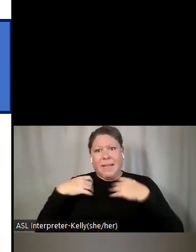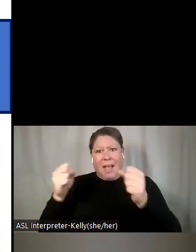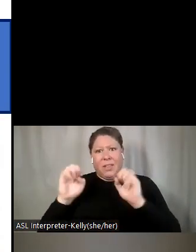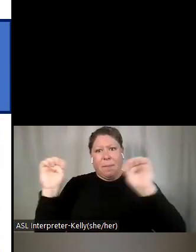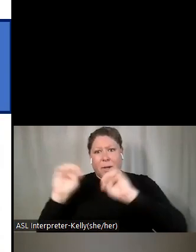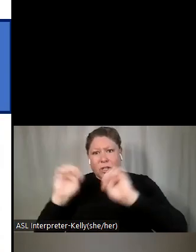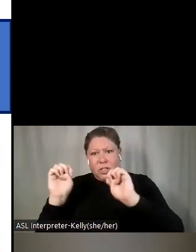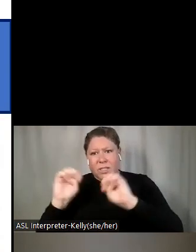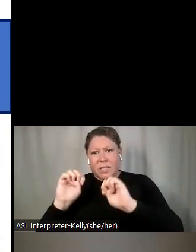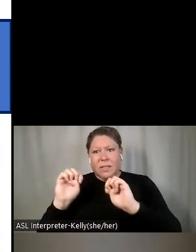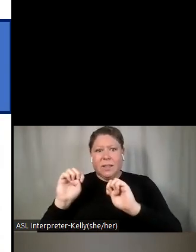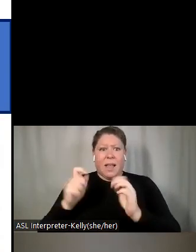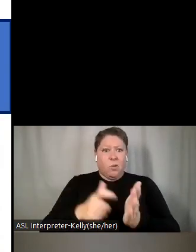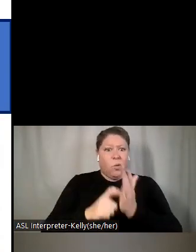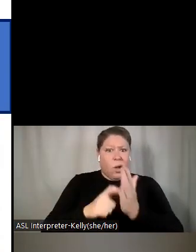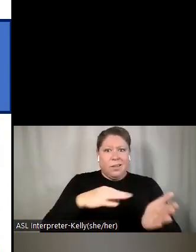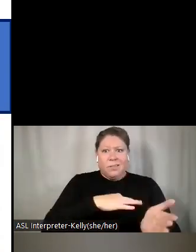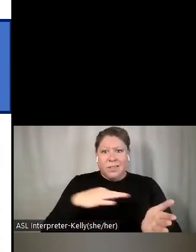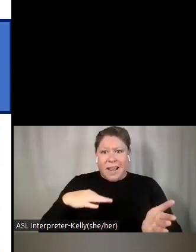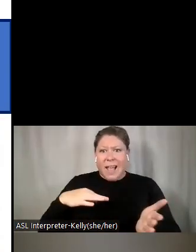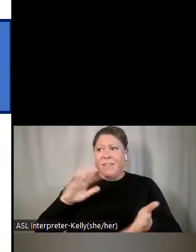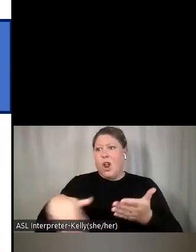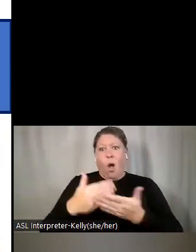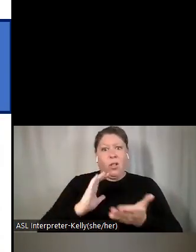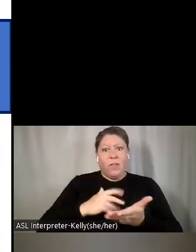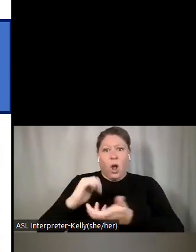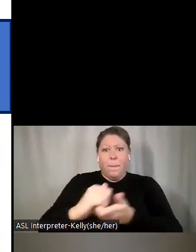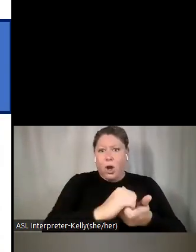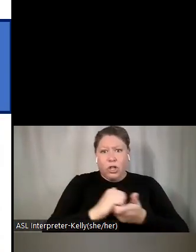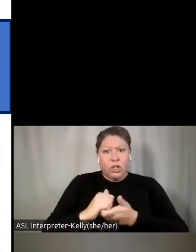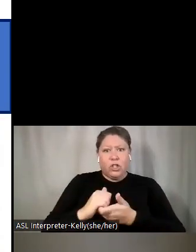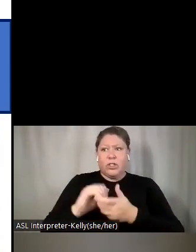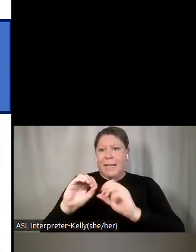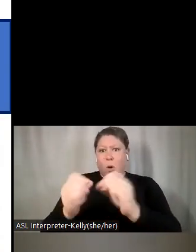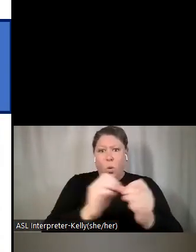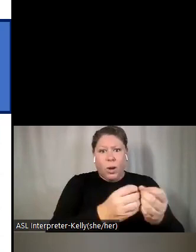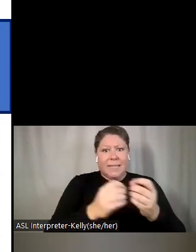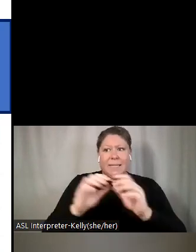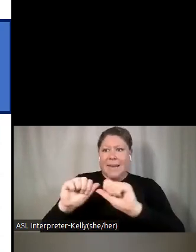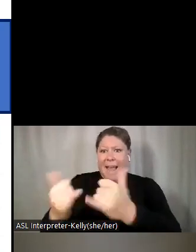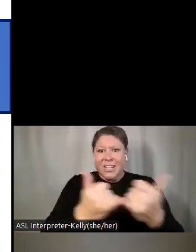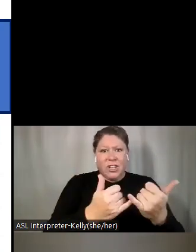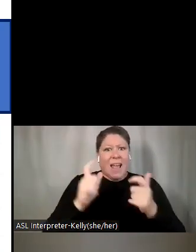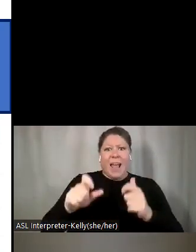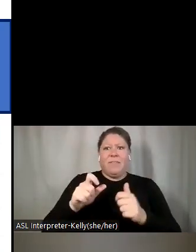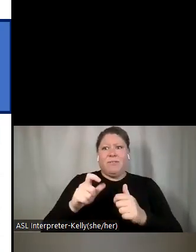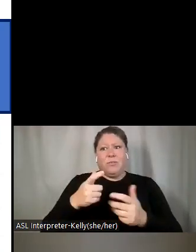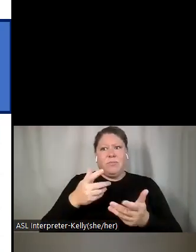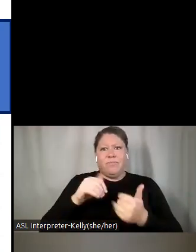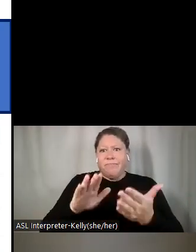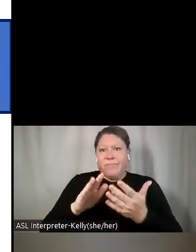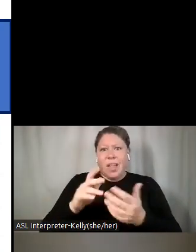workforce and all of our partners and stakeholders we work with to work long hours, face severe burnout,